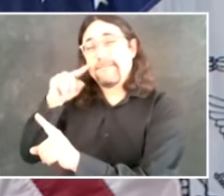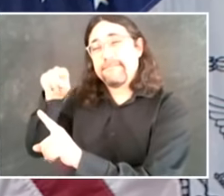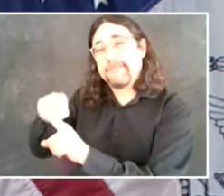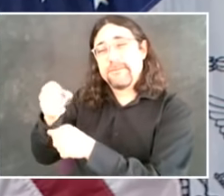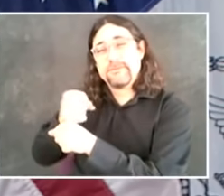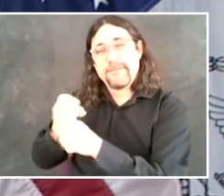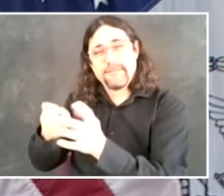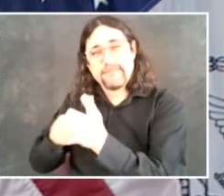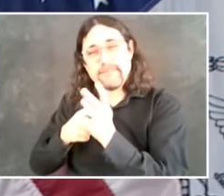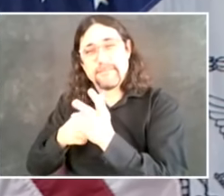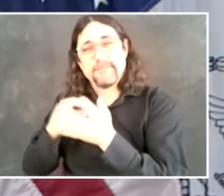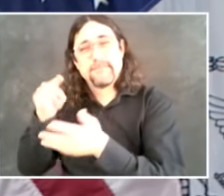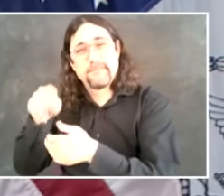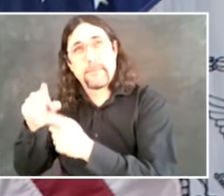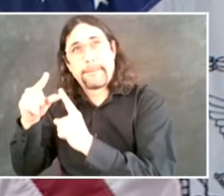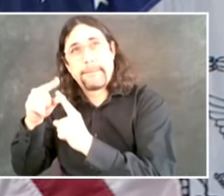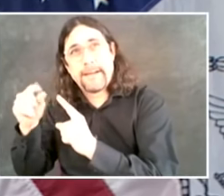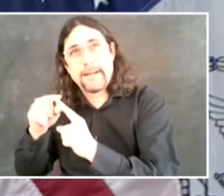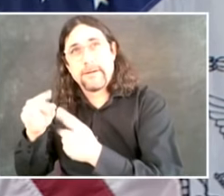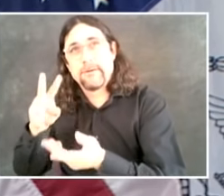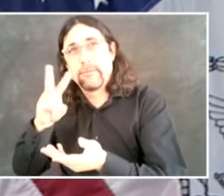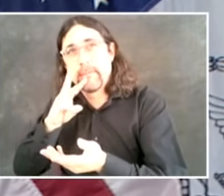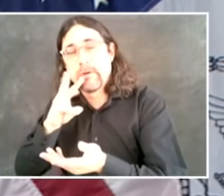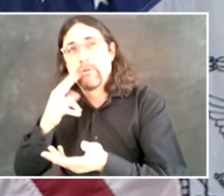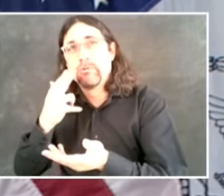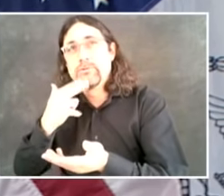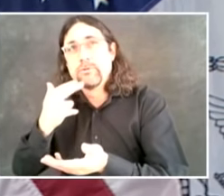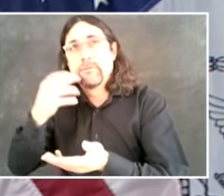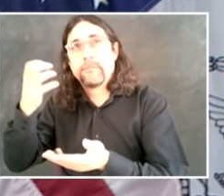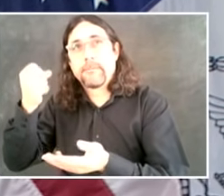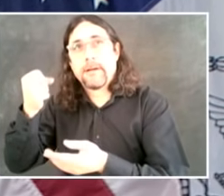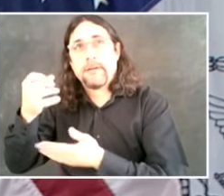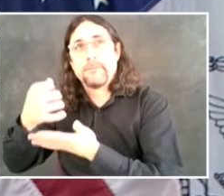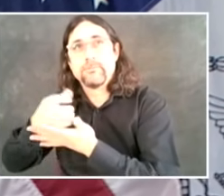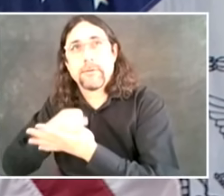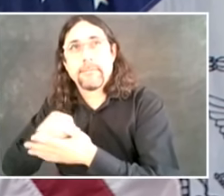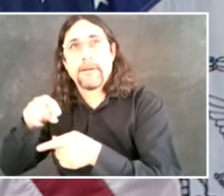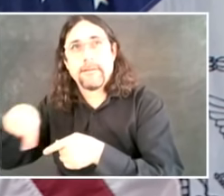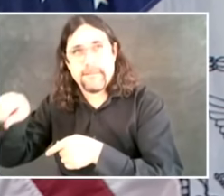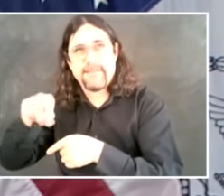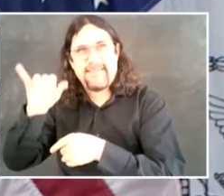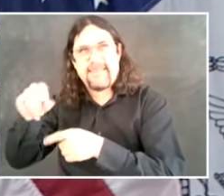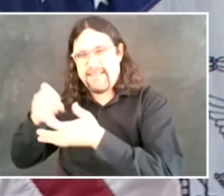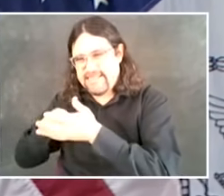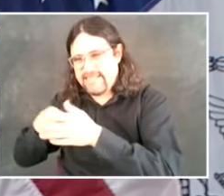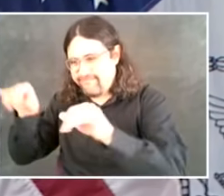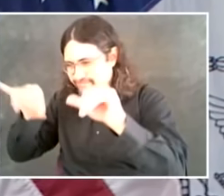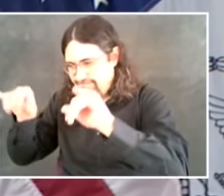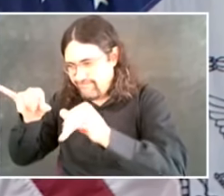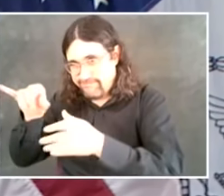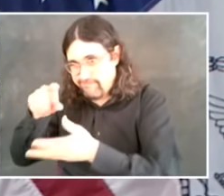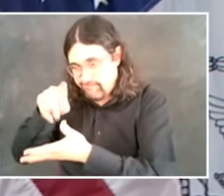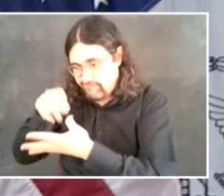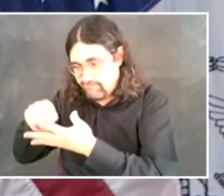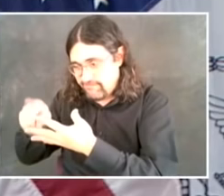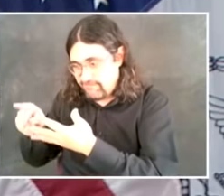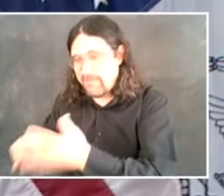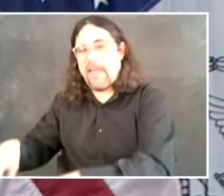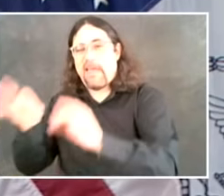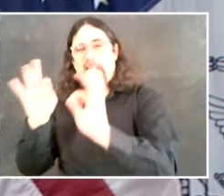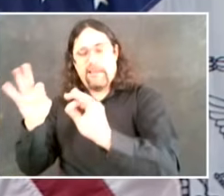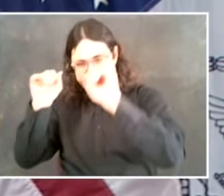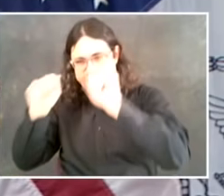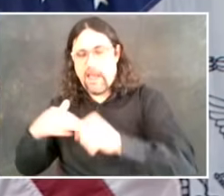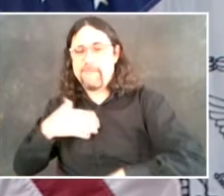make a cup of coffee the way you want it. Well, a test kit has something in common with that. You need 3 parts for